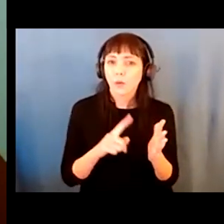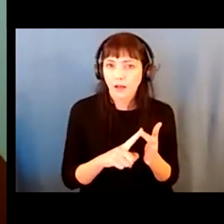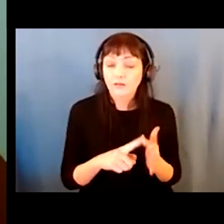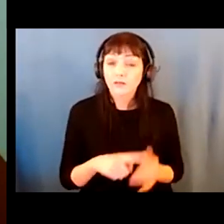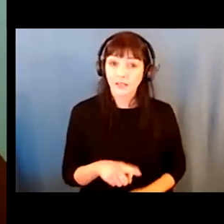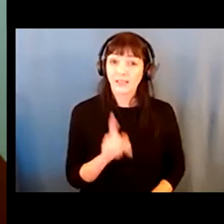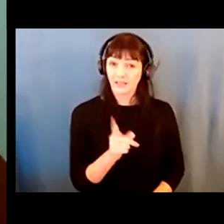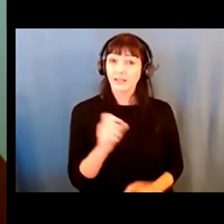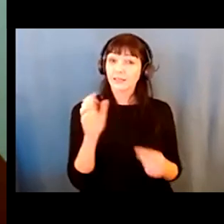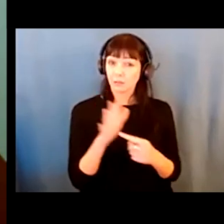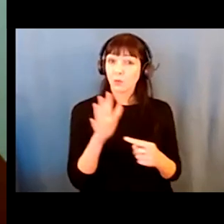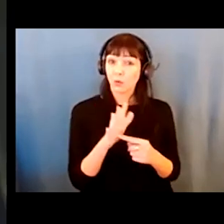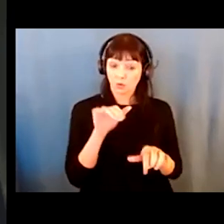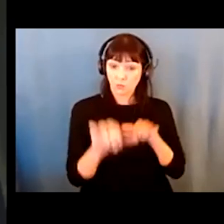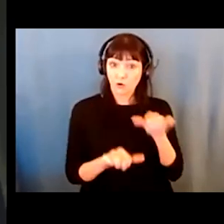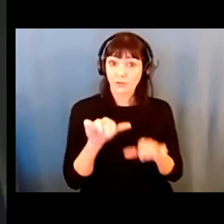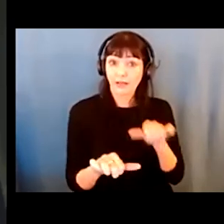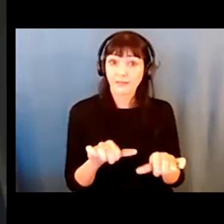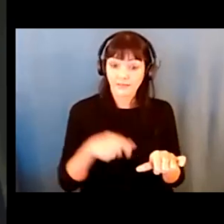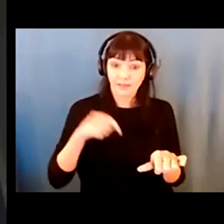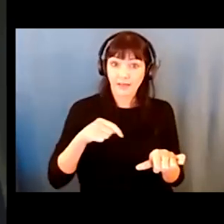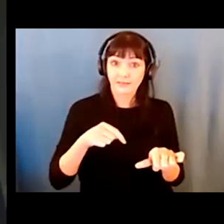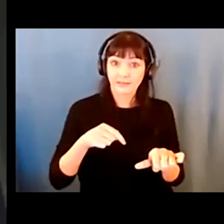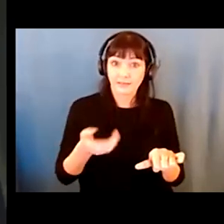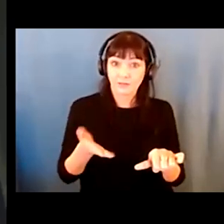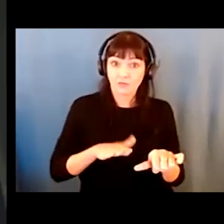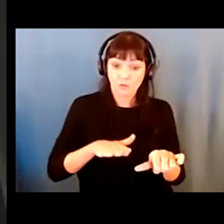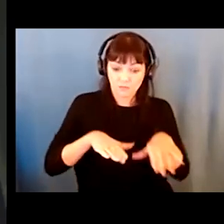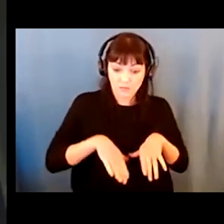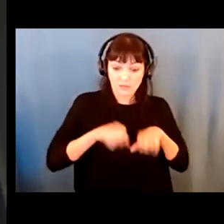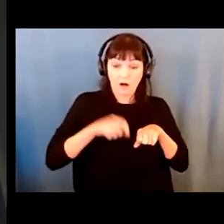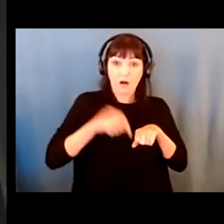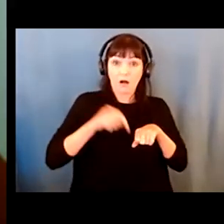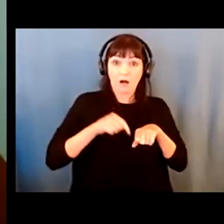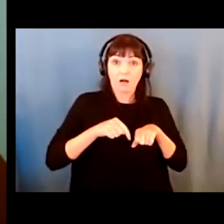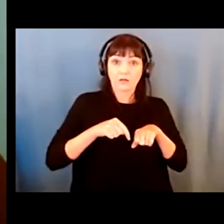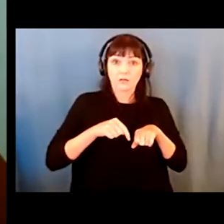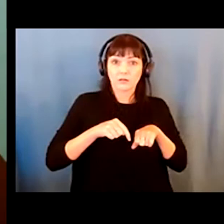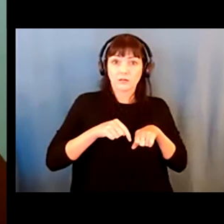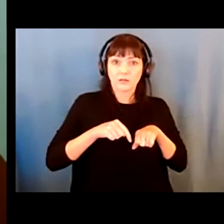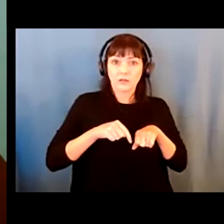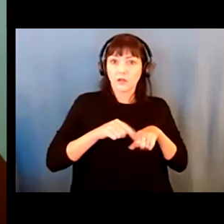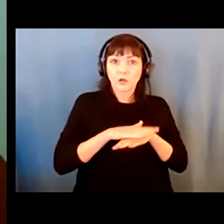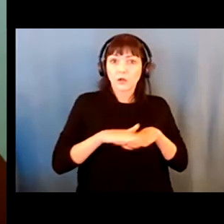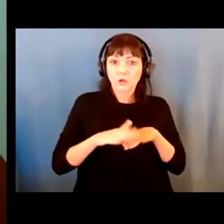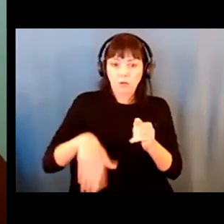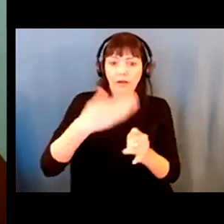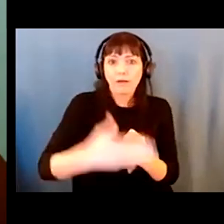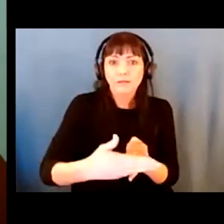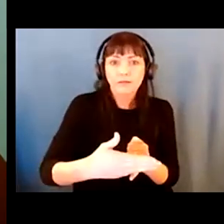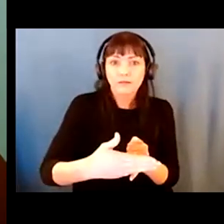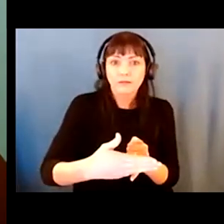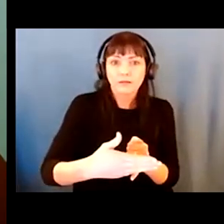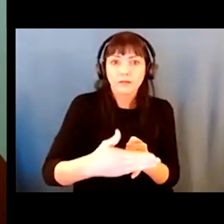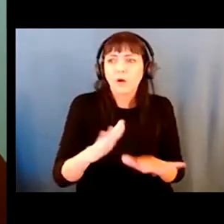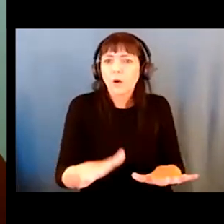the beginning of the process. Yeah. It's not something that you think about at the end when you're working out what large